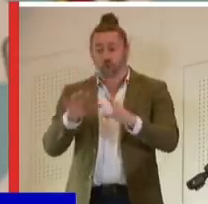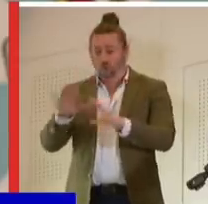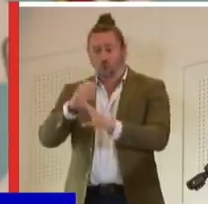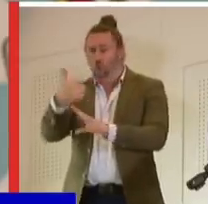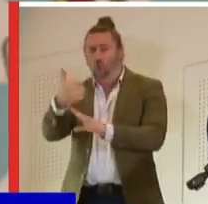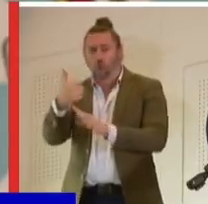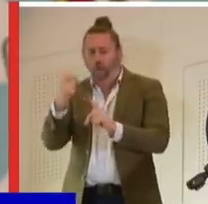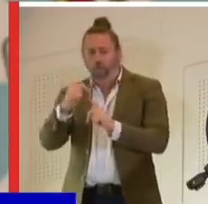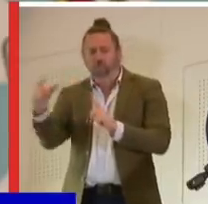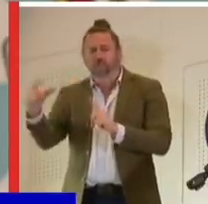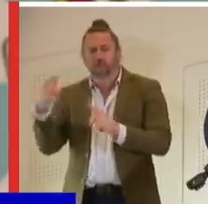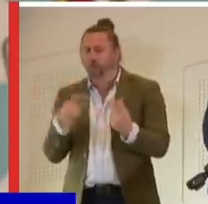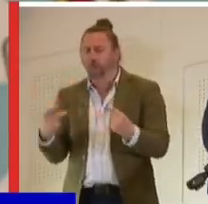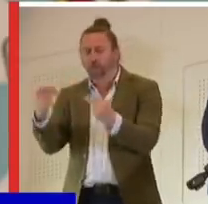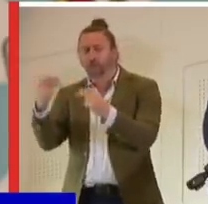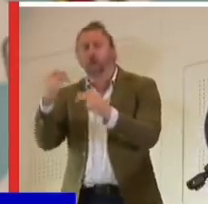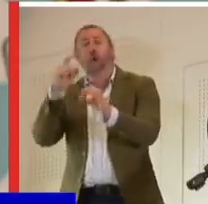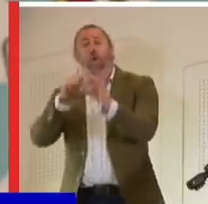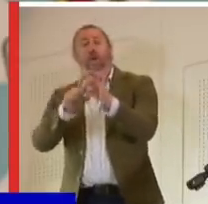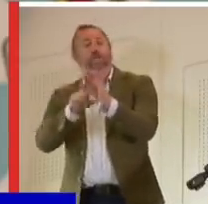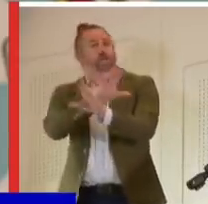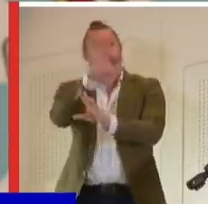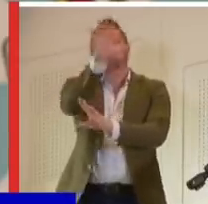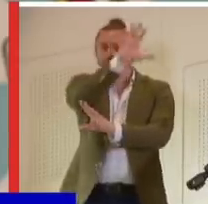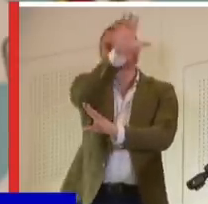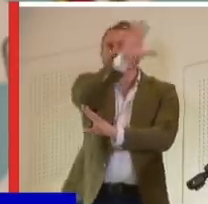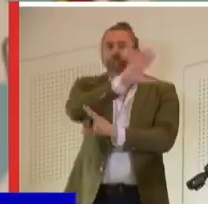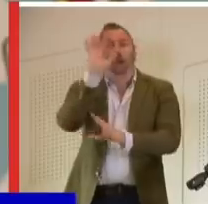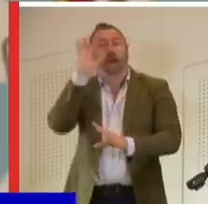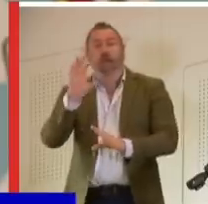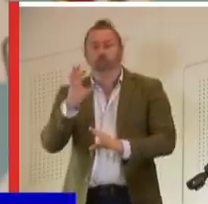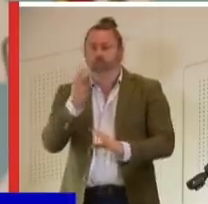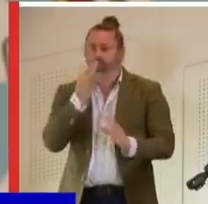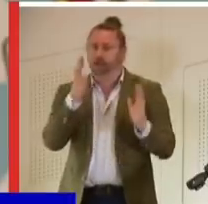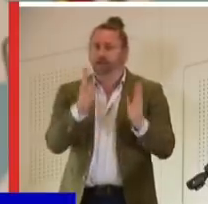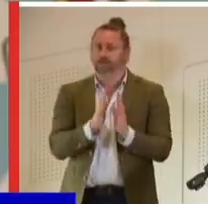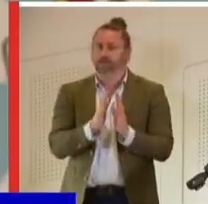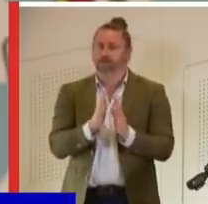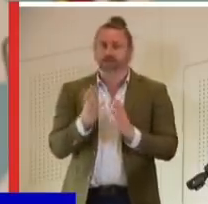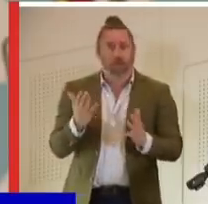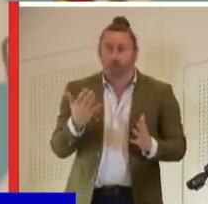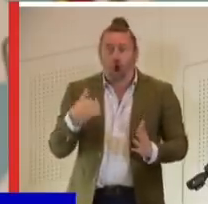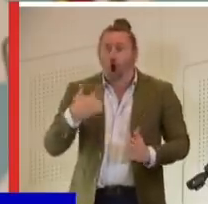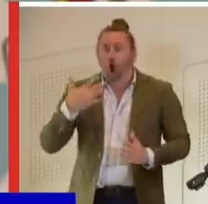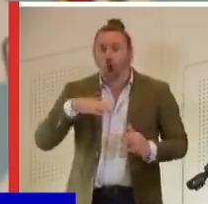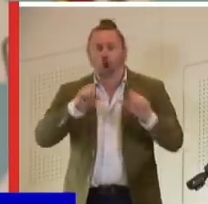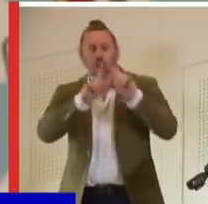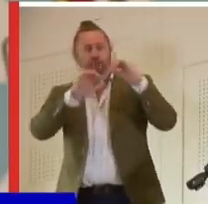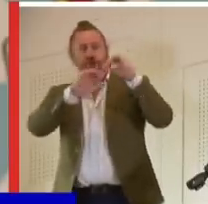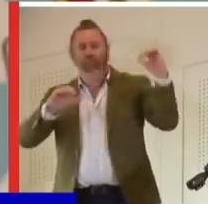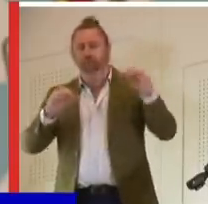than in regional Queensland, and we are one state. So we need the vaccination rates to